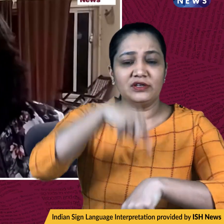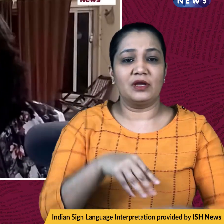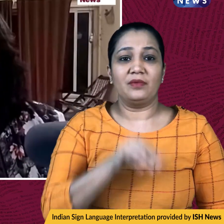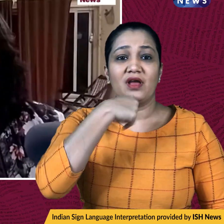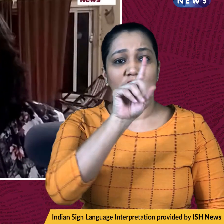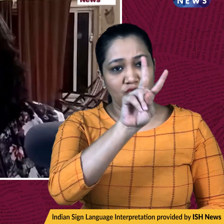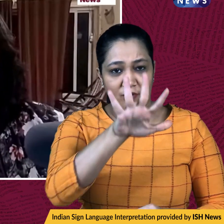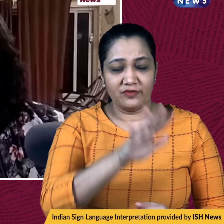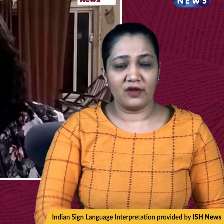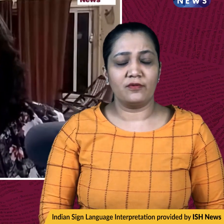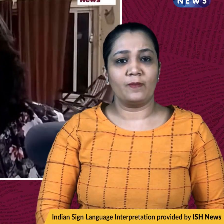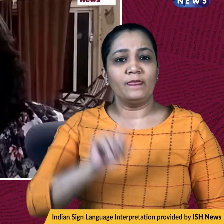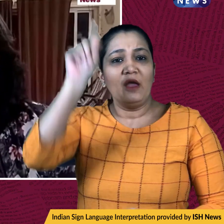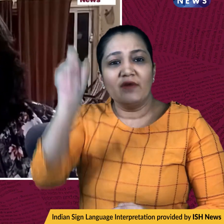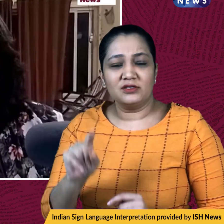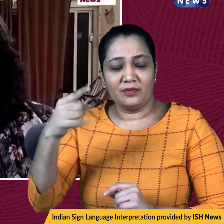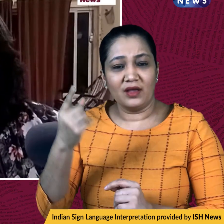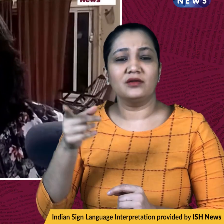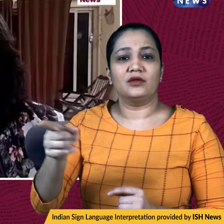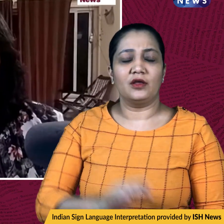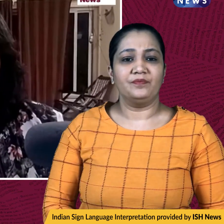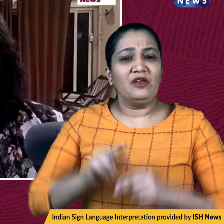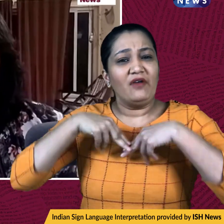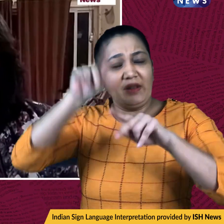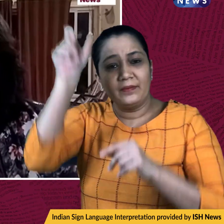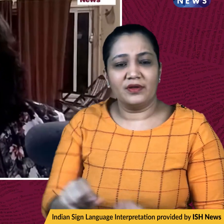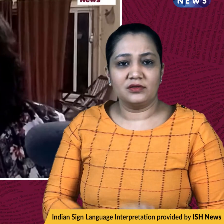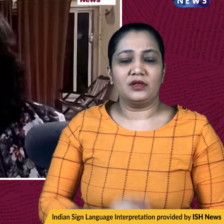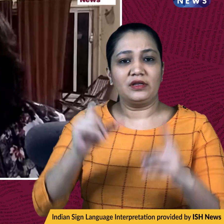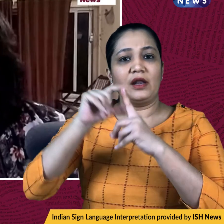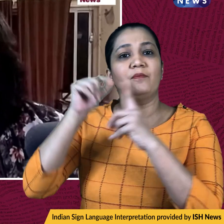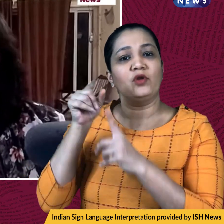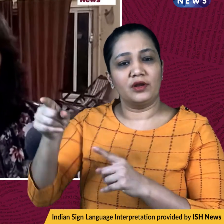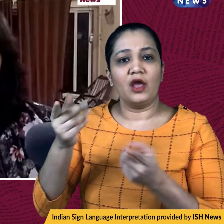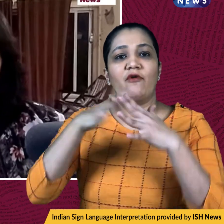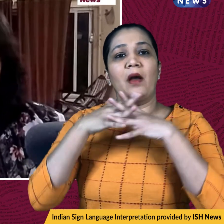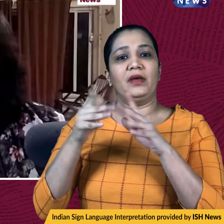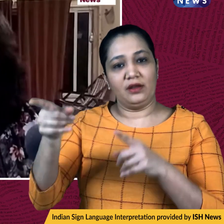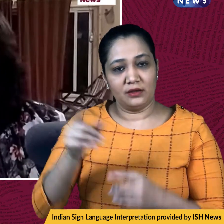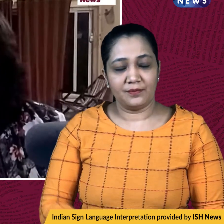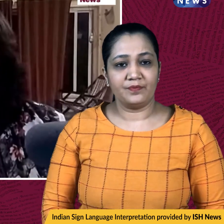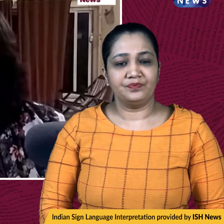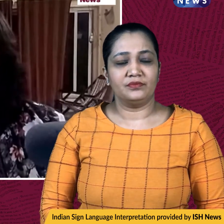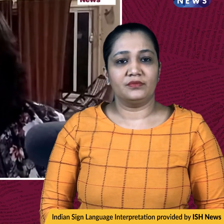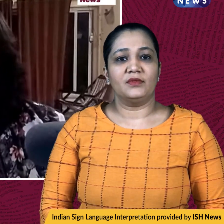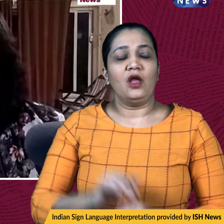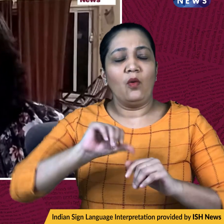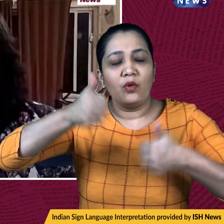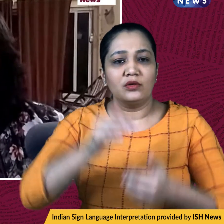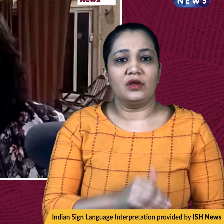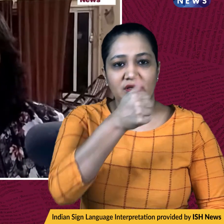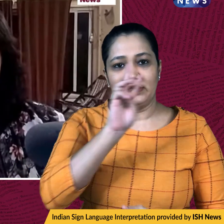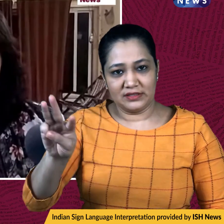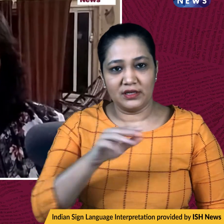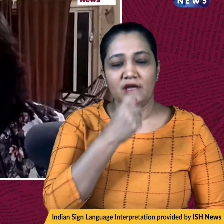the 25-year-old defeated first-time Grand Slam finalist Daniel Collins of USA. Barty won with